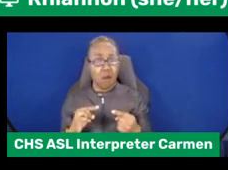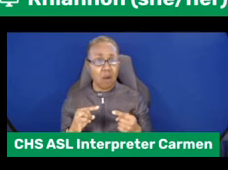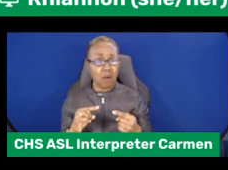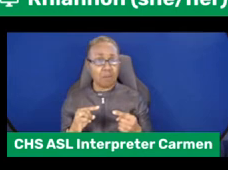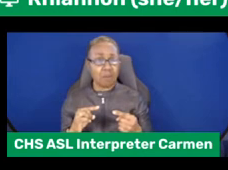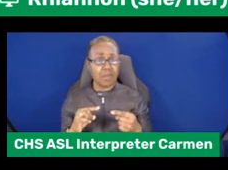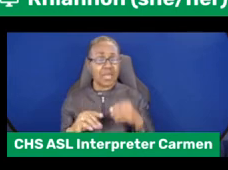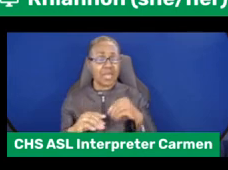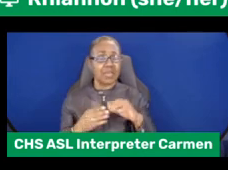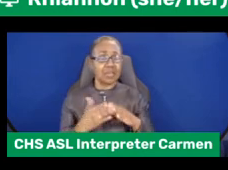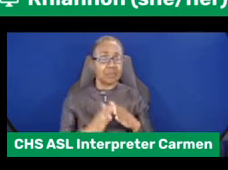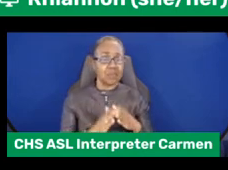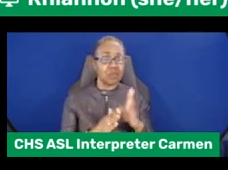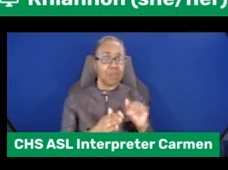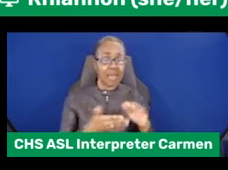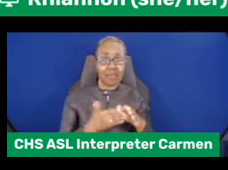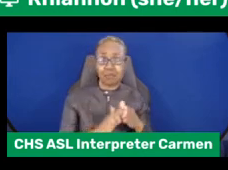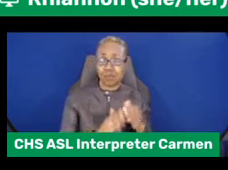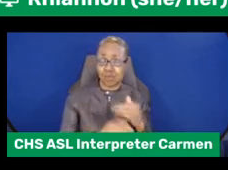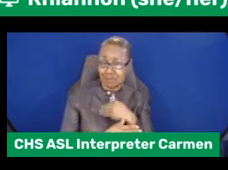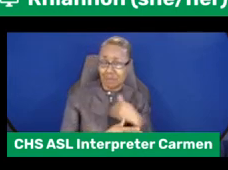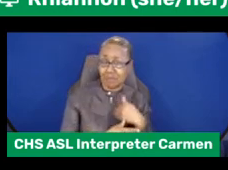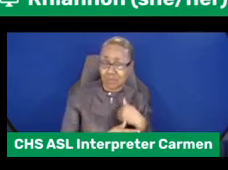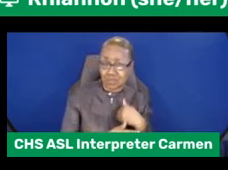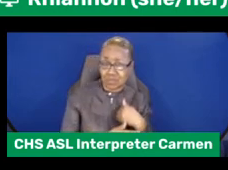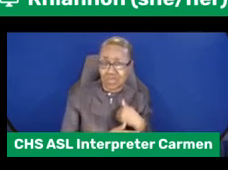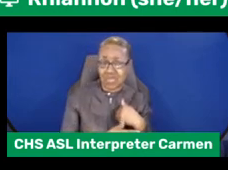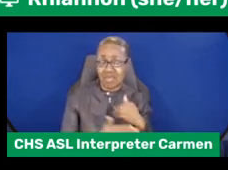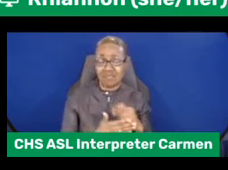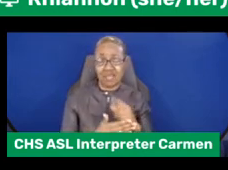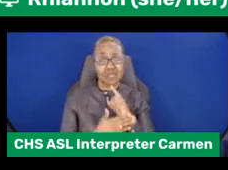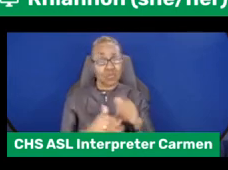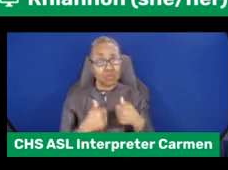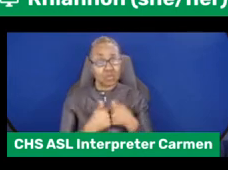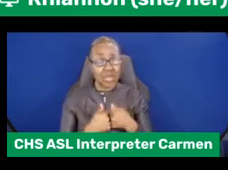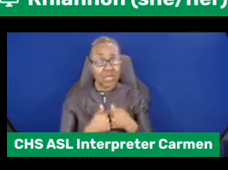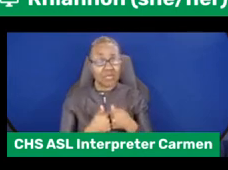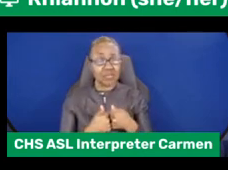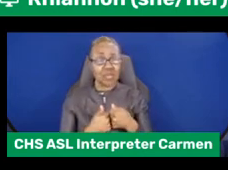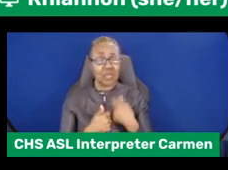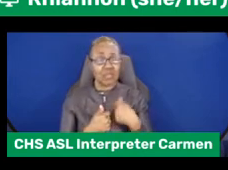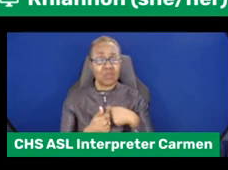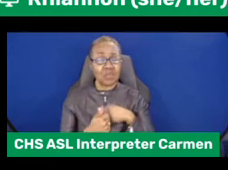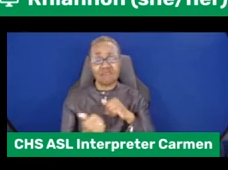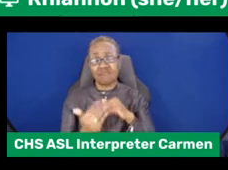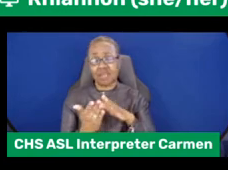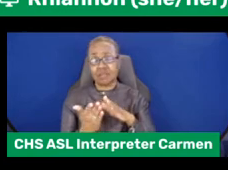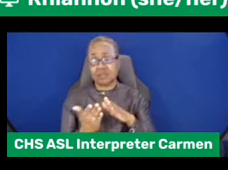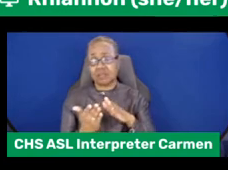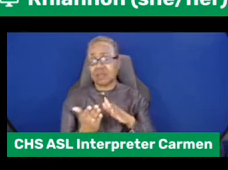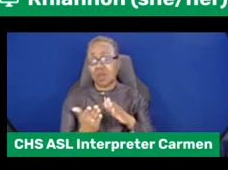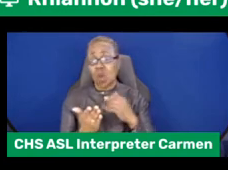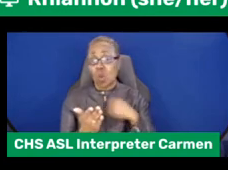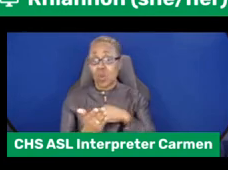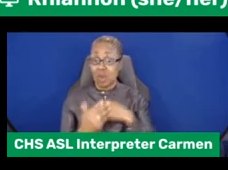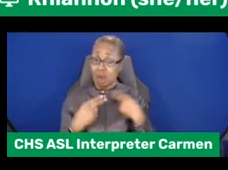our community by our community members. And so that is a real challenge that we were faced with because we are human.